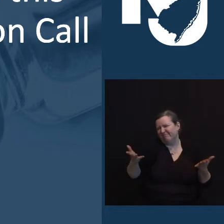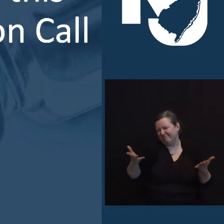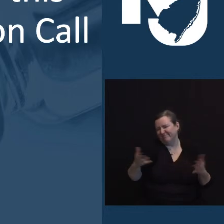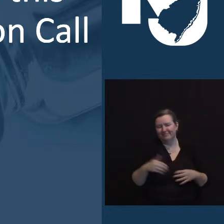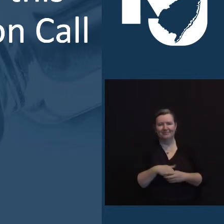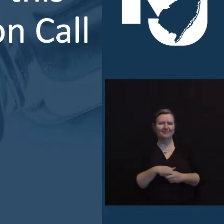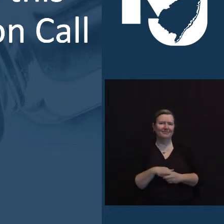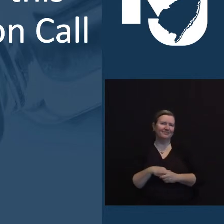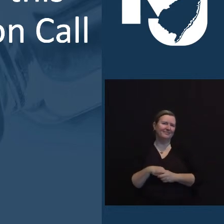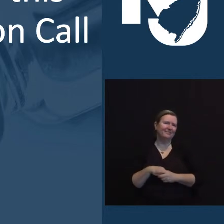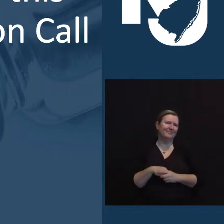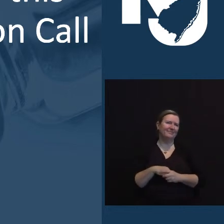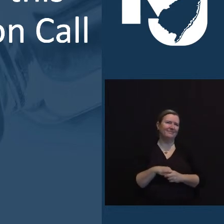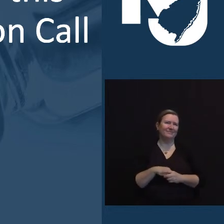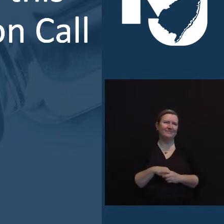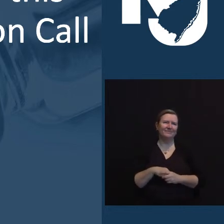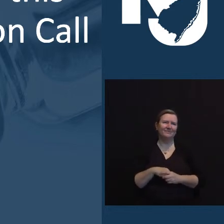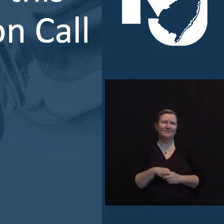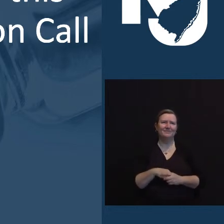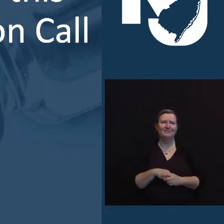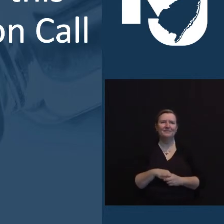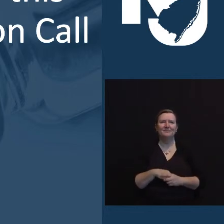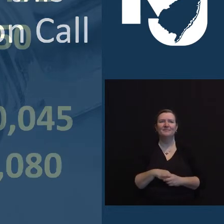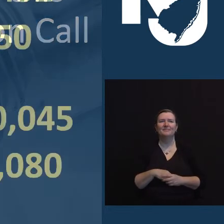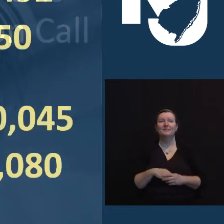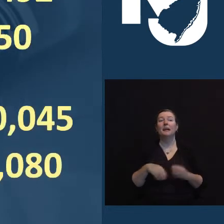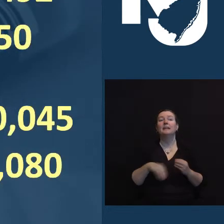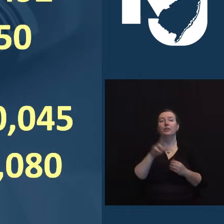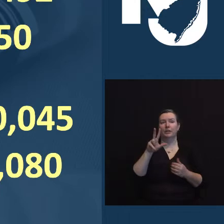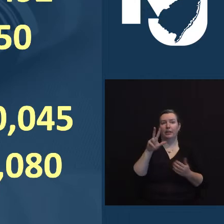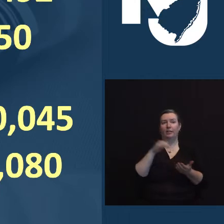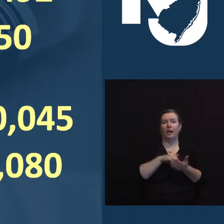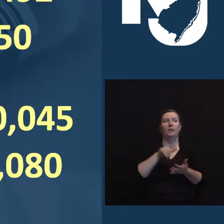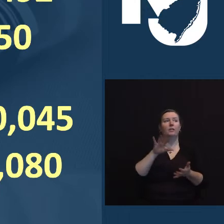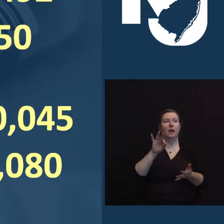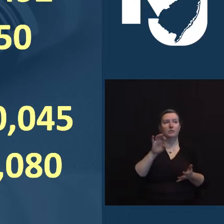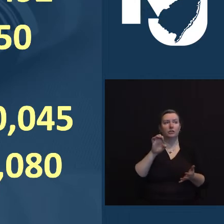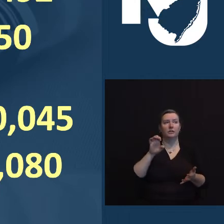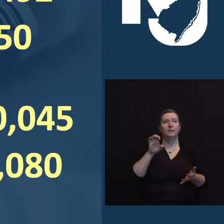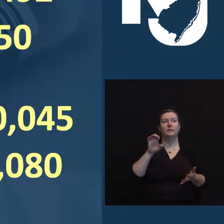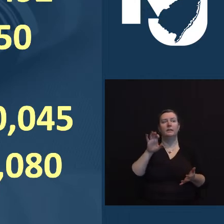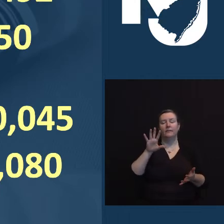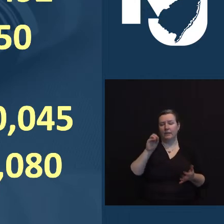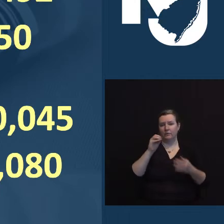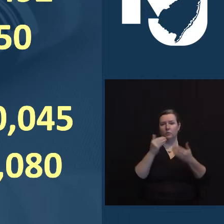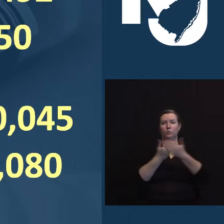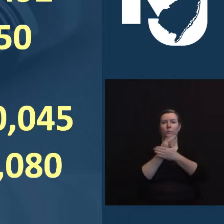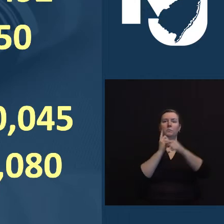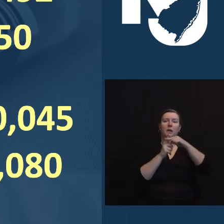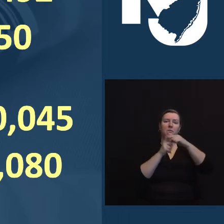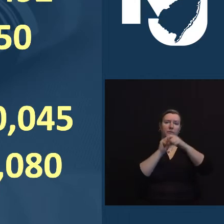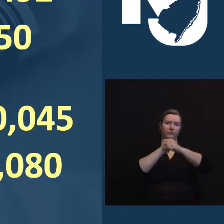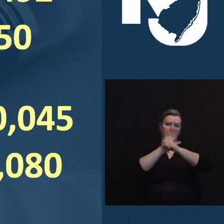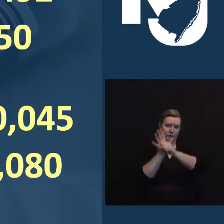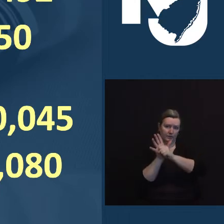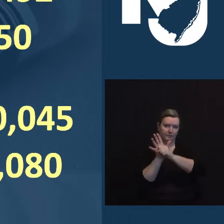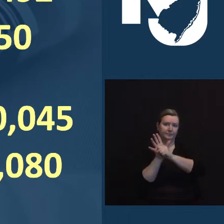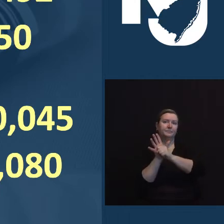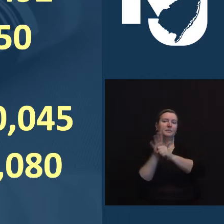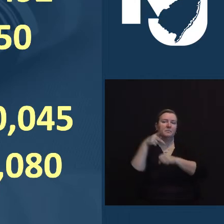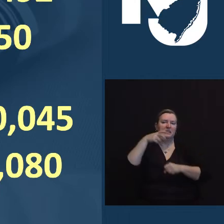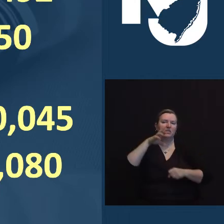we're also adding 3,950 new positive PCR tests and 1,080 new